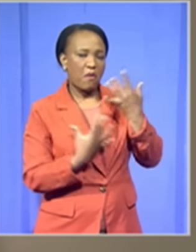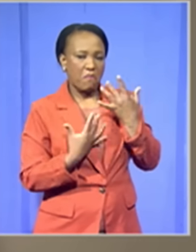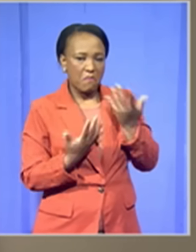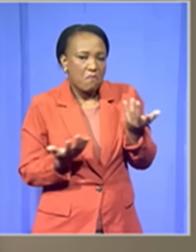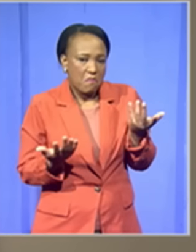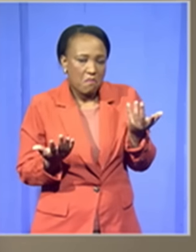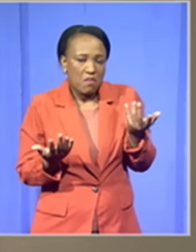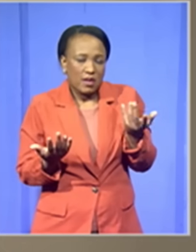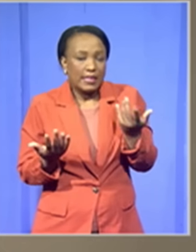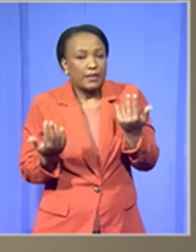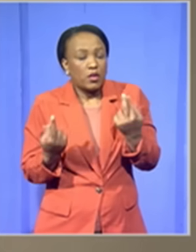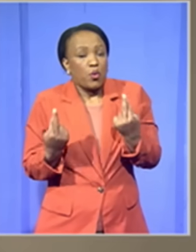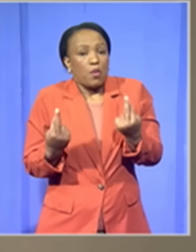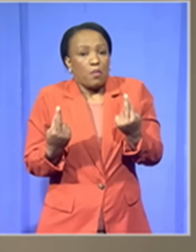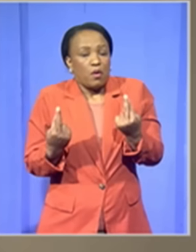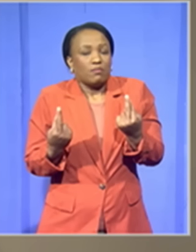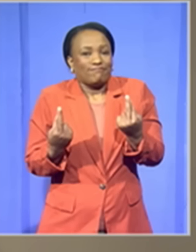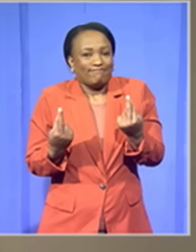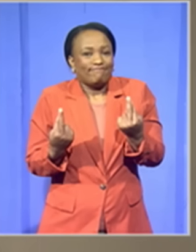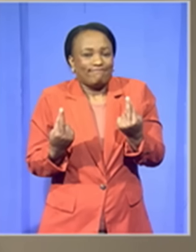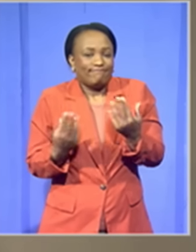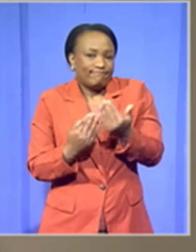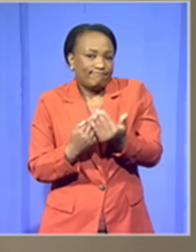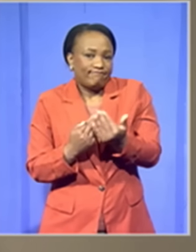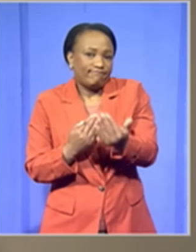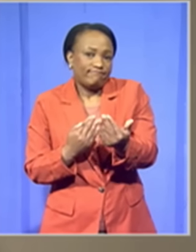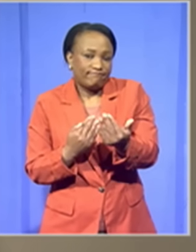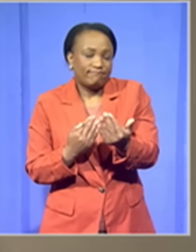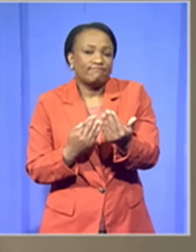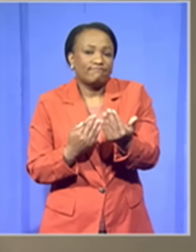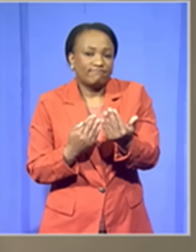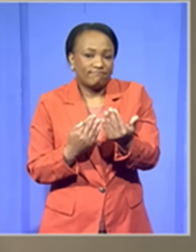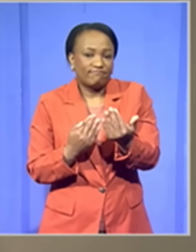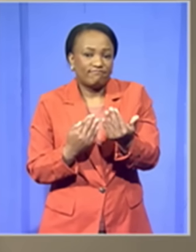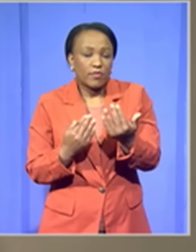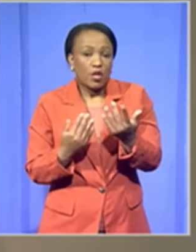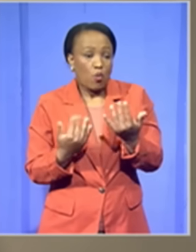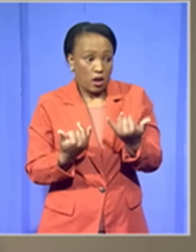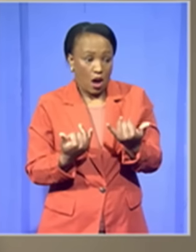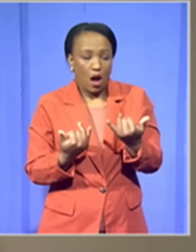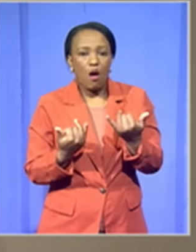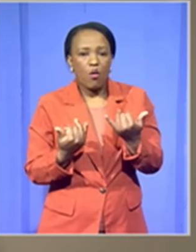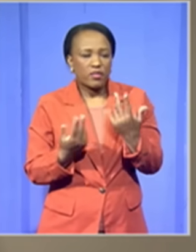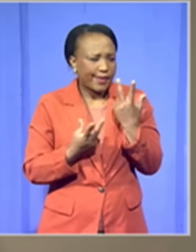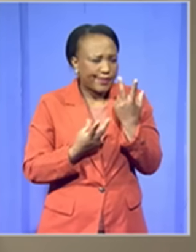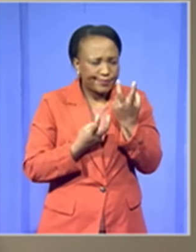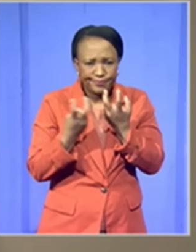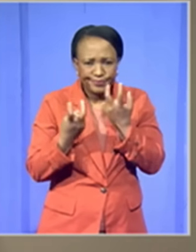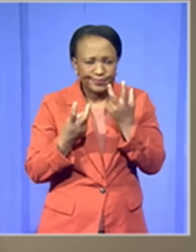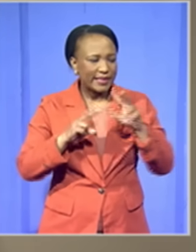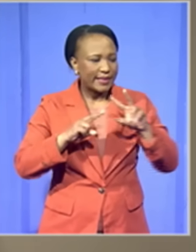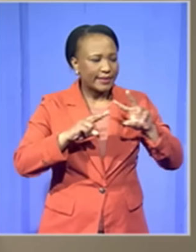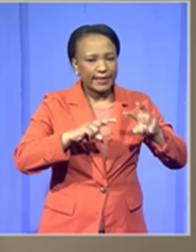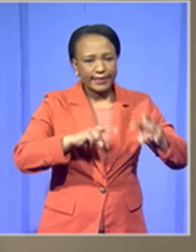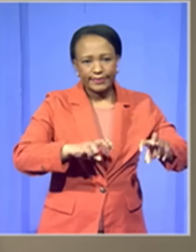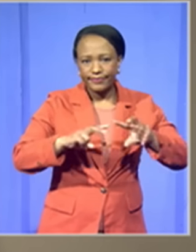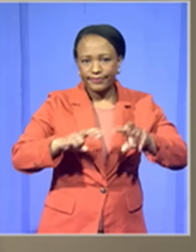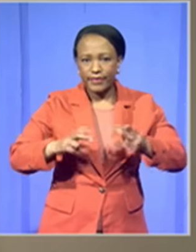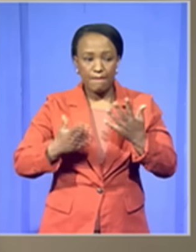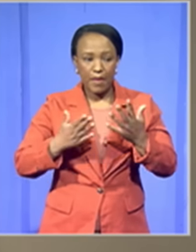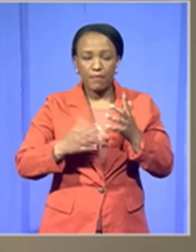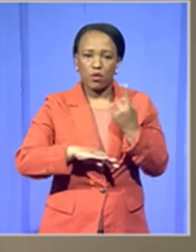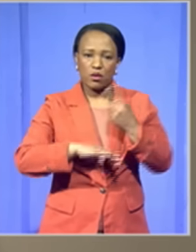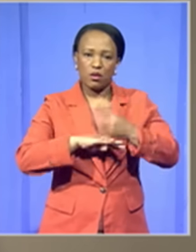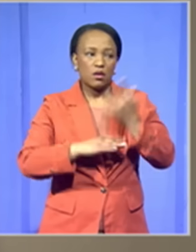e fela re na le tshepo ya gore mohlomongwe ke ka lebaka la gore ba gare ba nyakišiša mohlomongwe tšatši le go nang le seo se bonelang ba tla boya ba tle